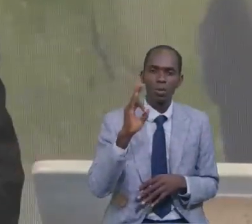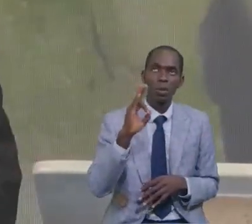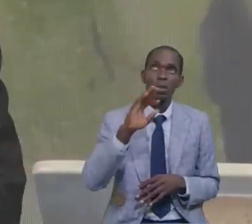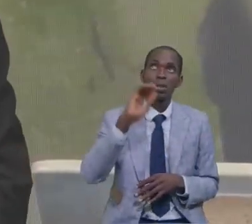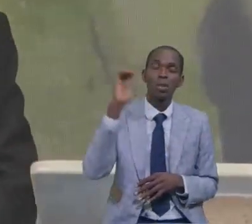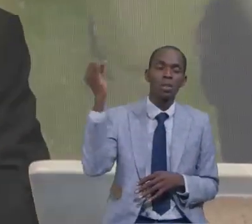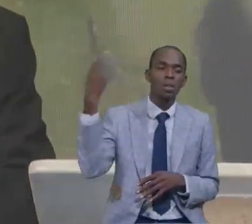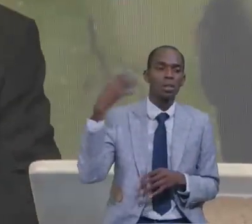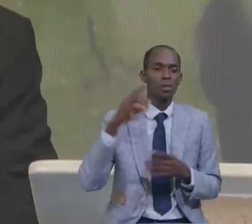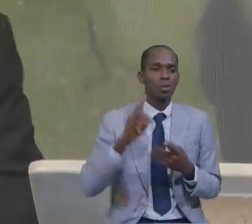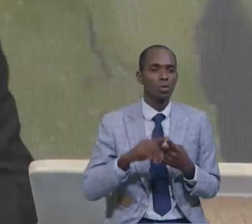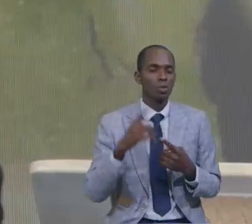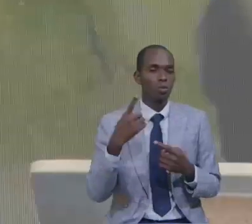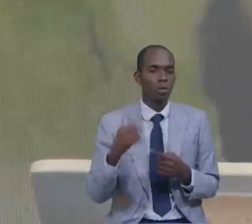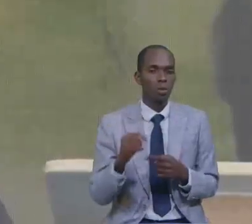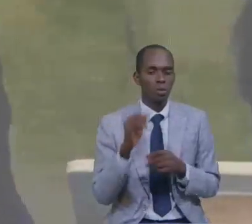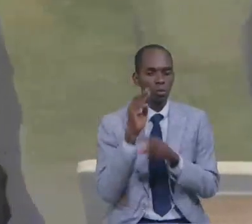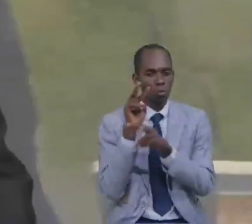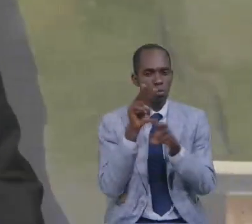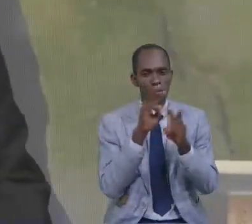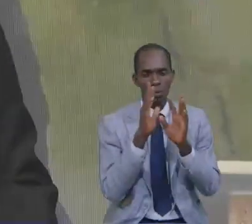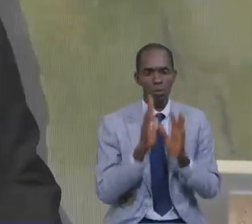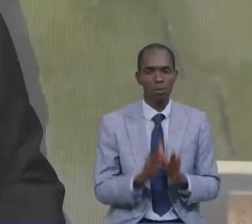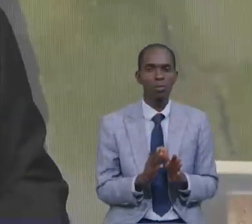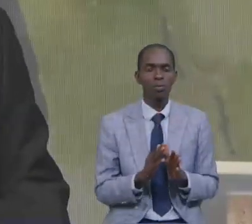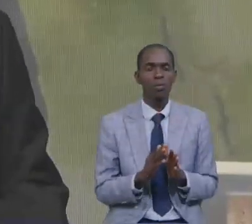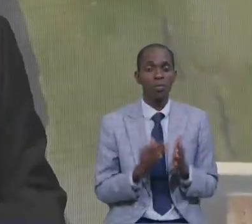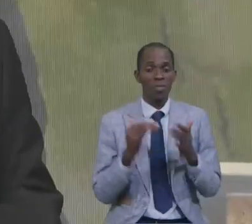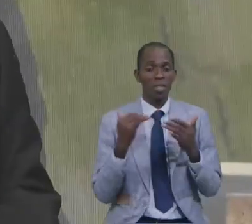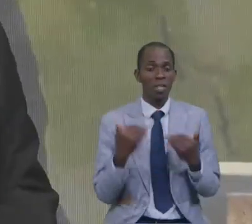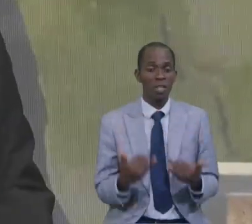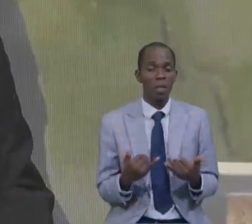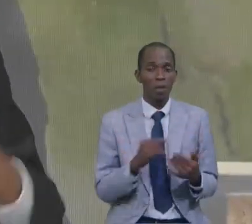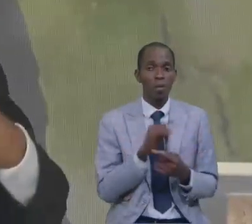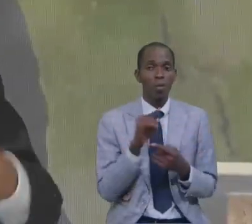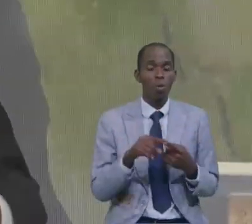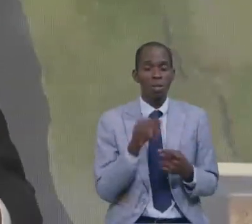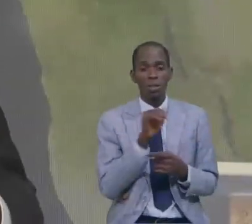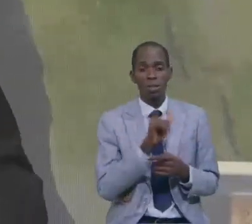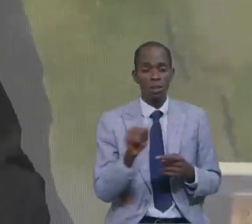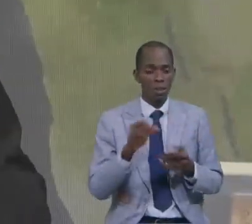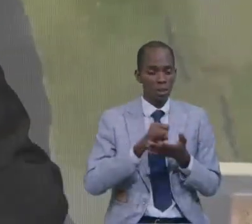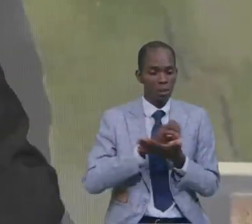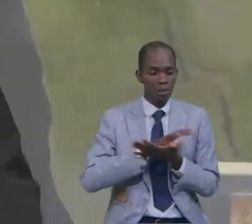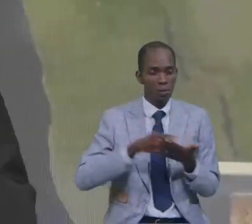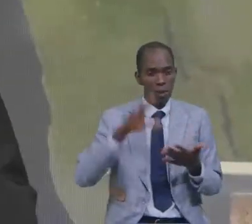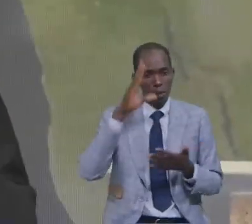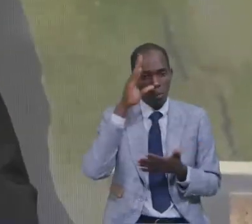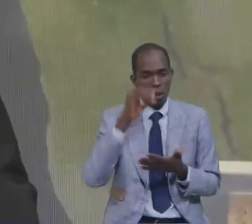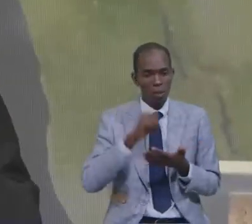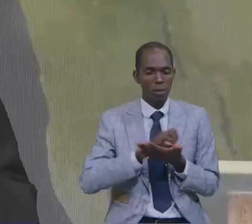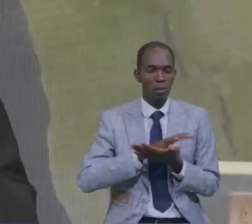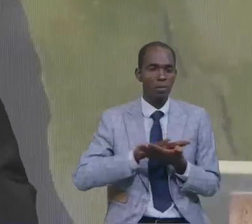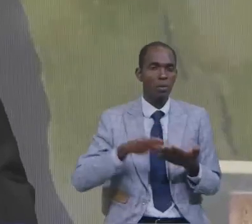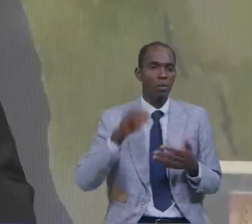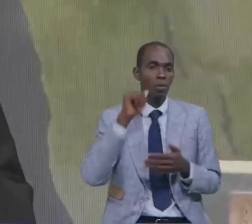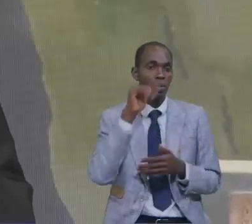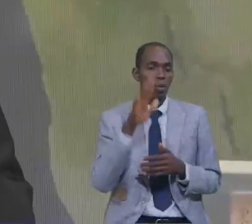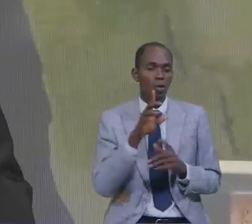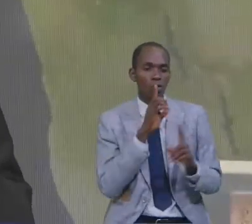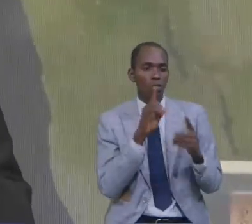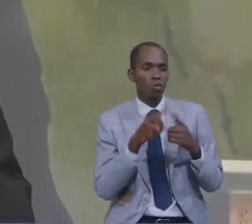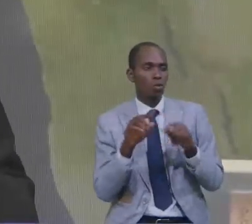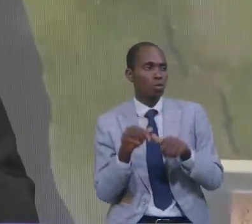sanctified woman talks to another person, that person will feel the comfort of the